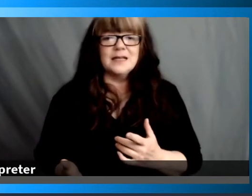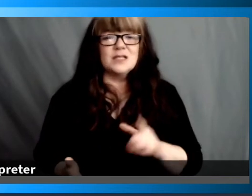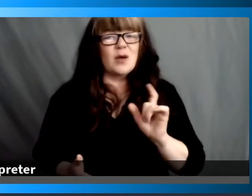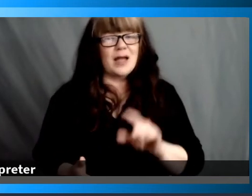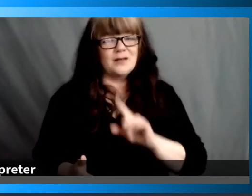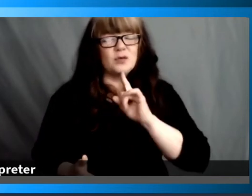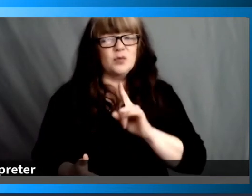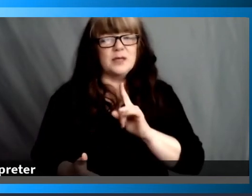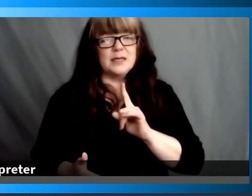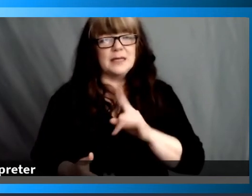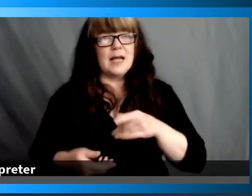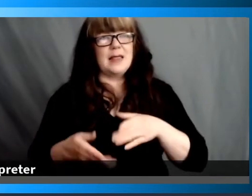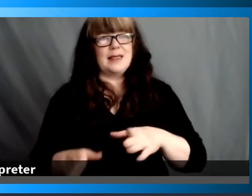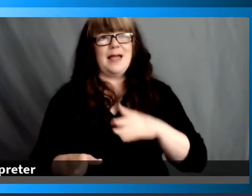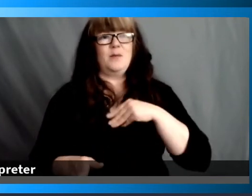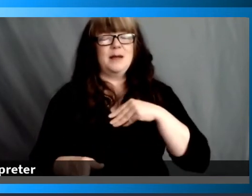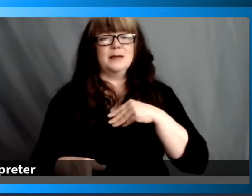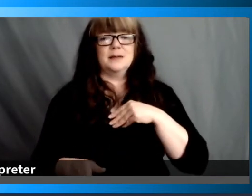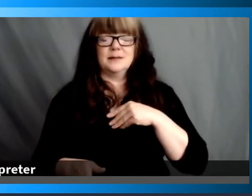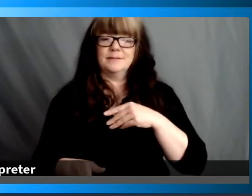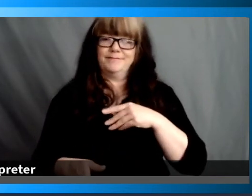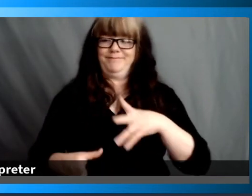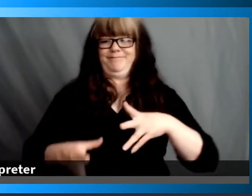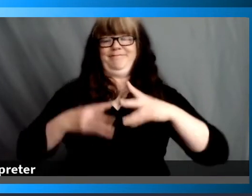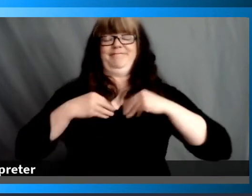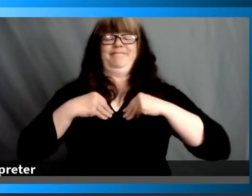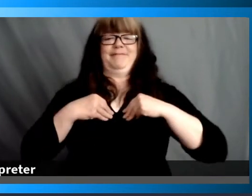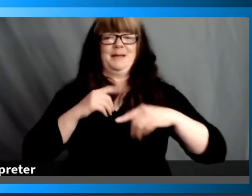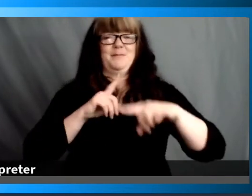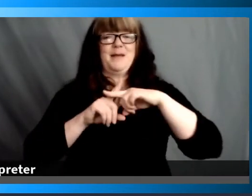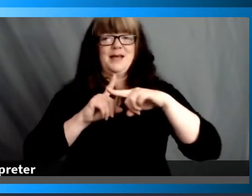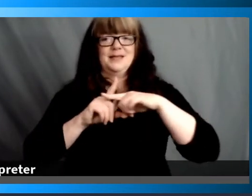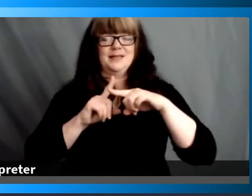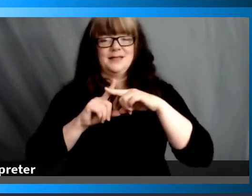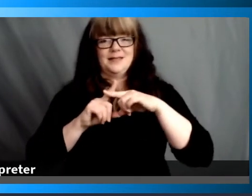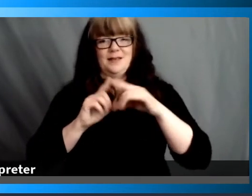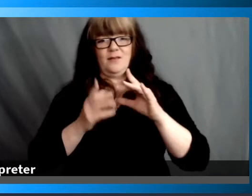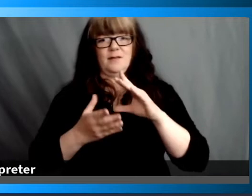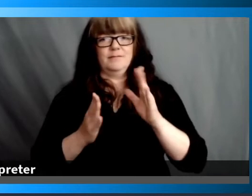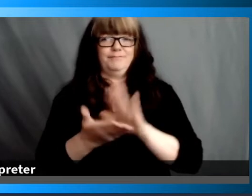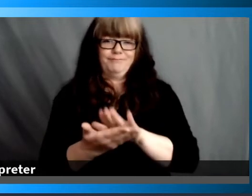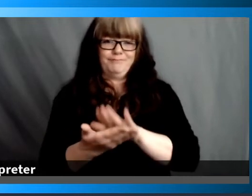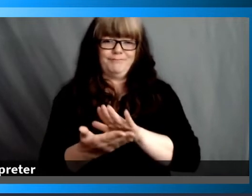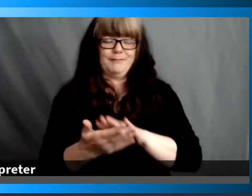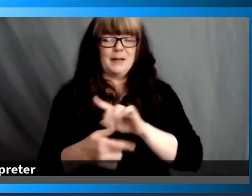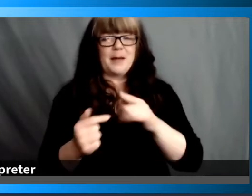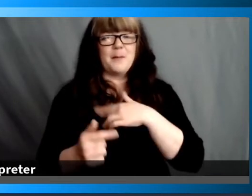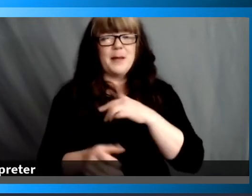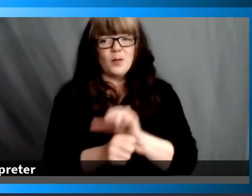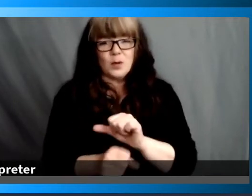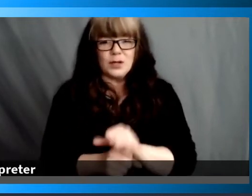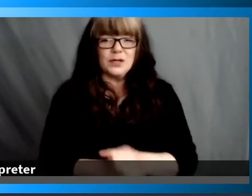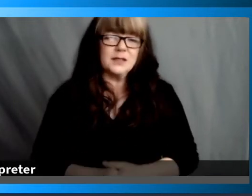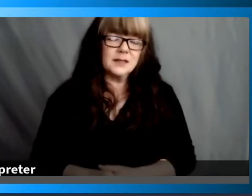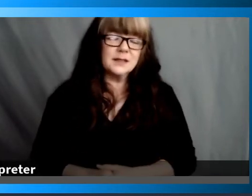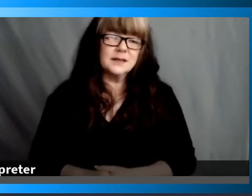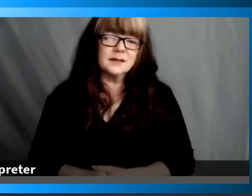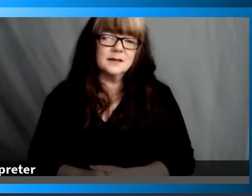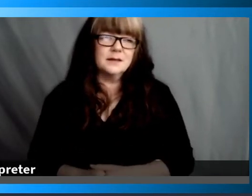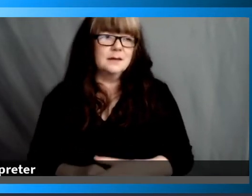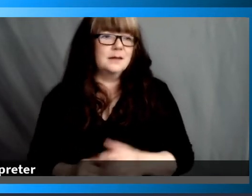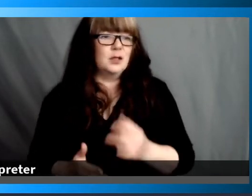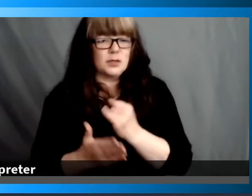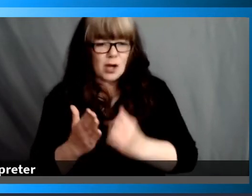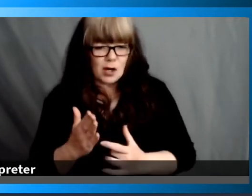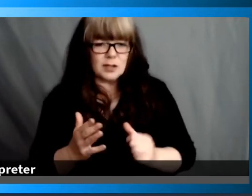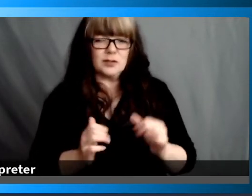really let myself absorb positive affirmations about my work. That's it's a tough thing as an actor. It's really, or as an artist in